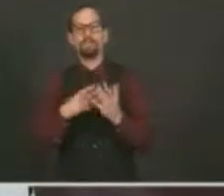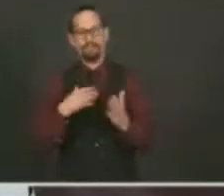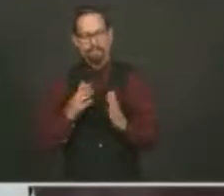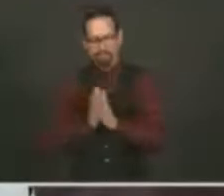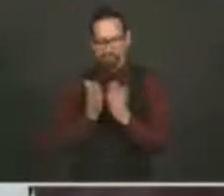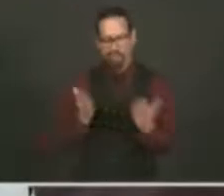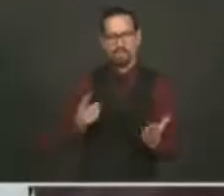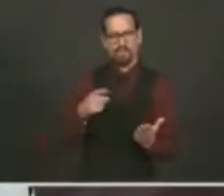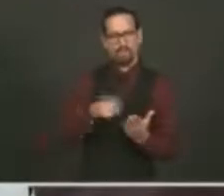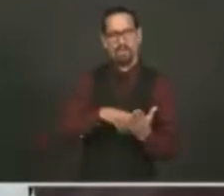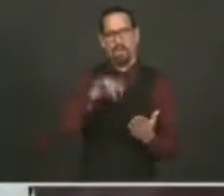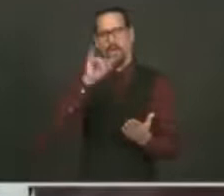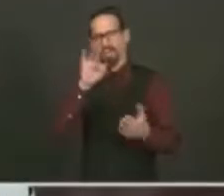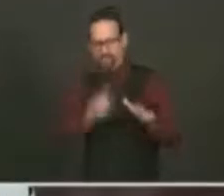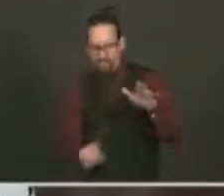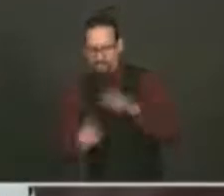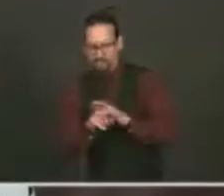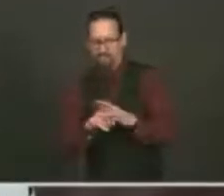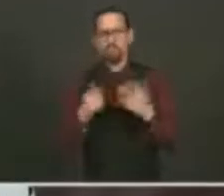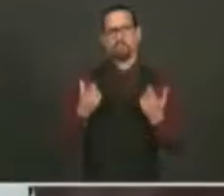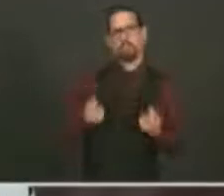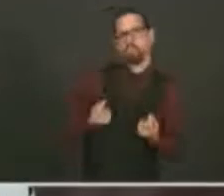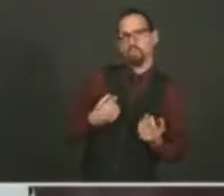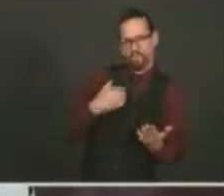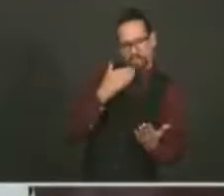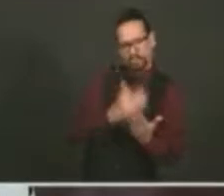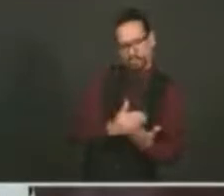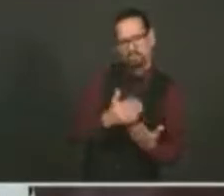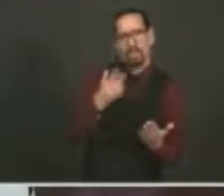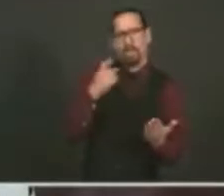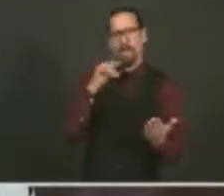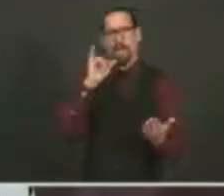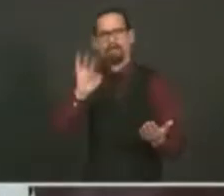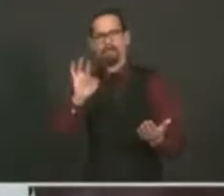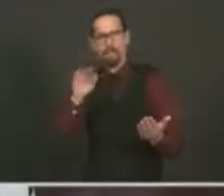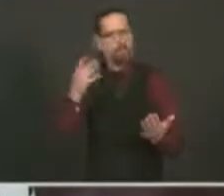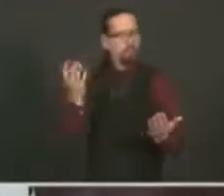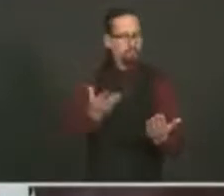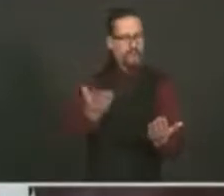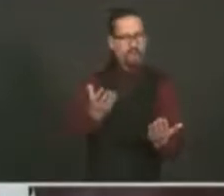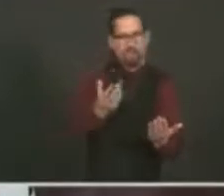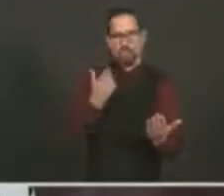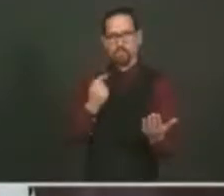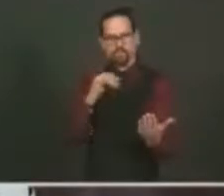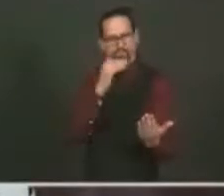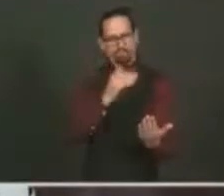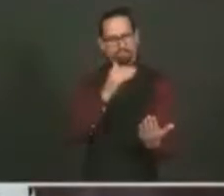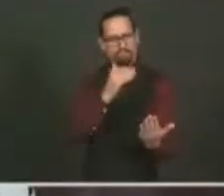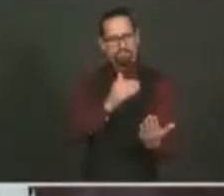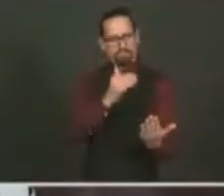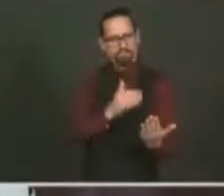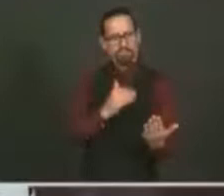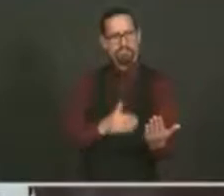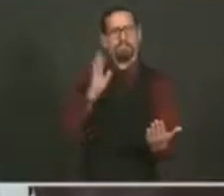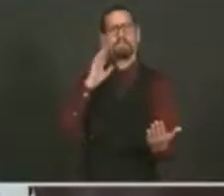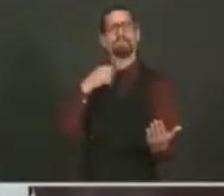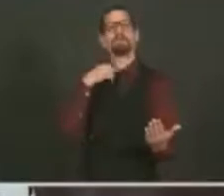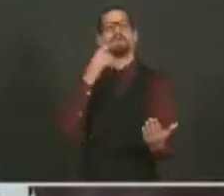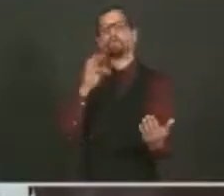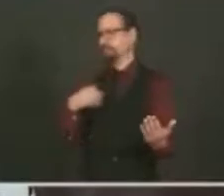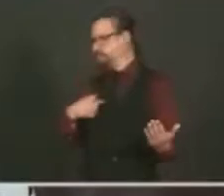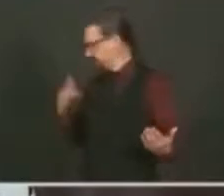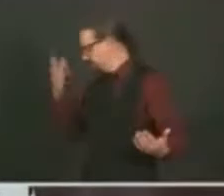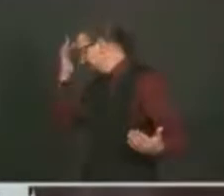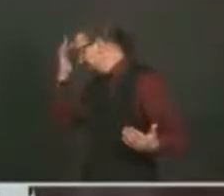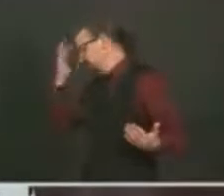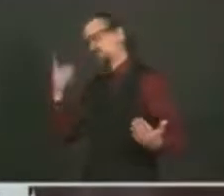cases. And we have been working day and night in helping to ensure that people